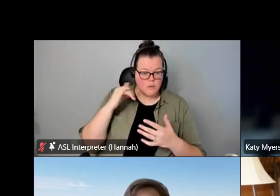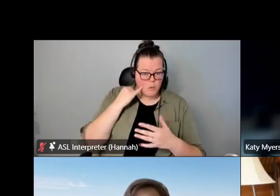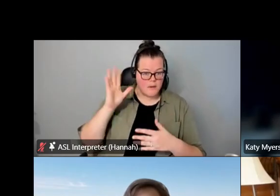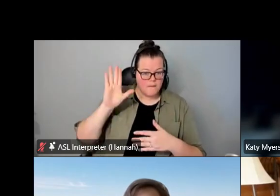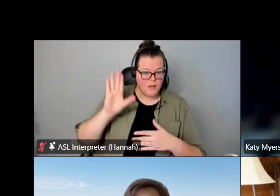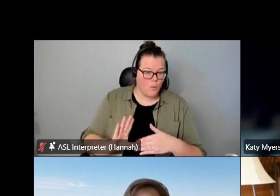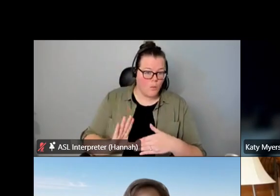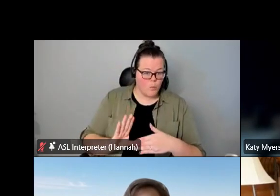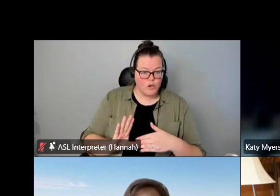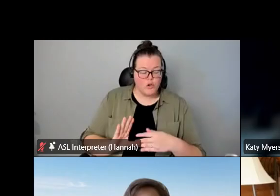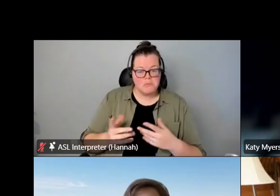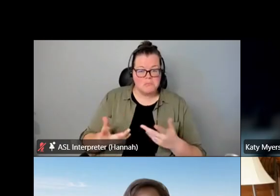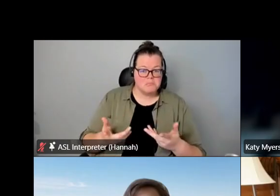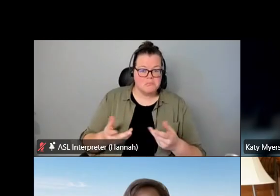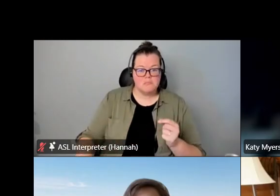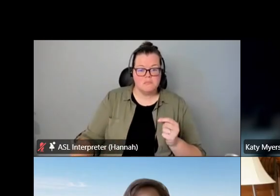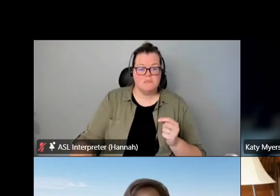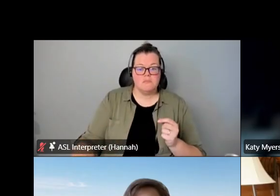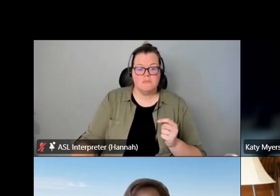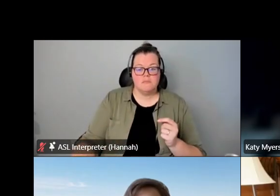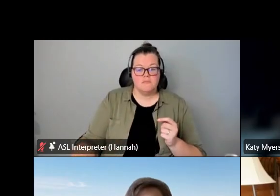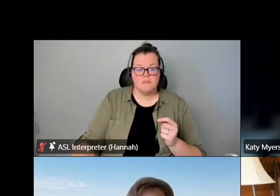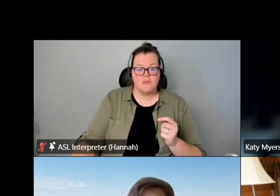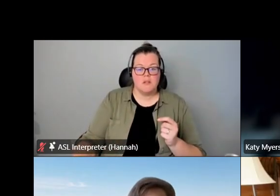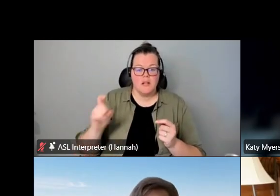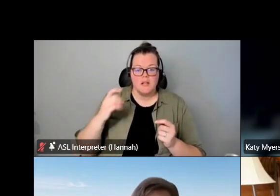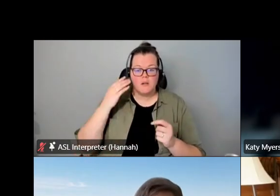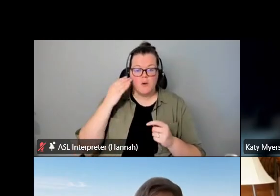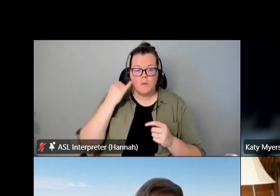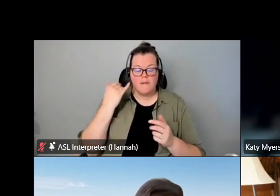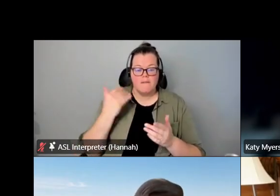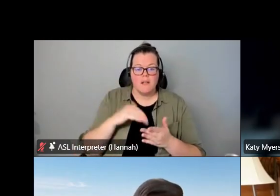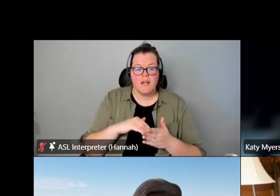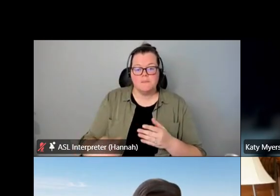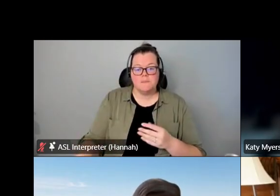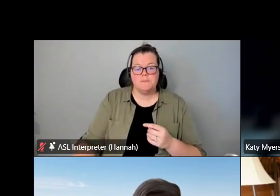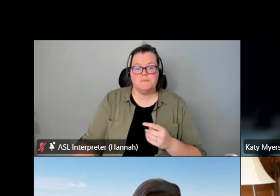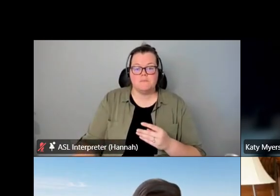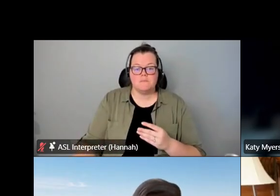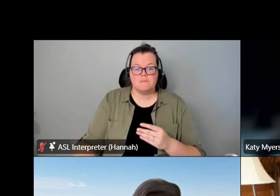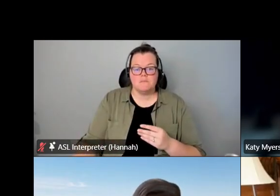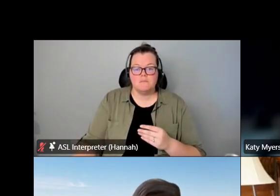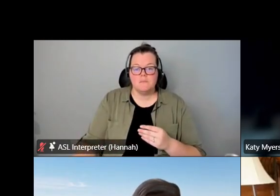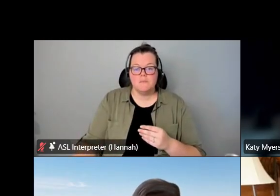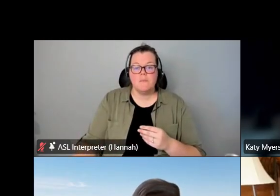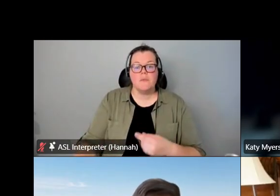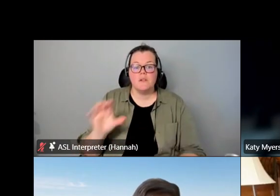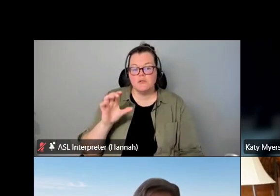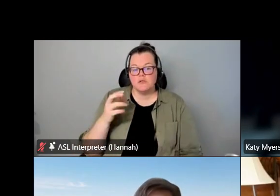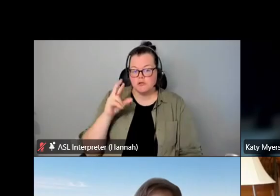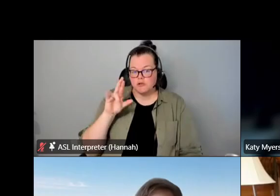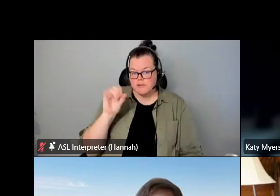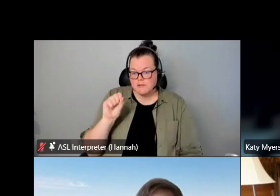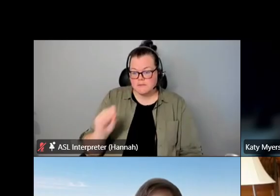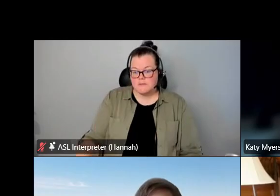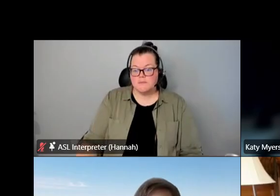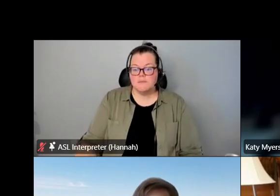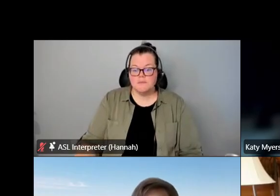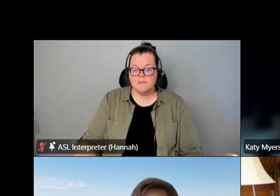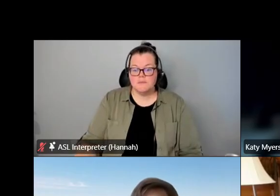hand, so I need to know if you are back. So it's Chris Hollingsworth.